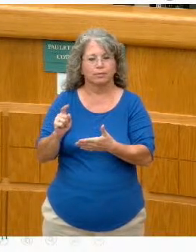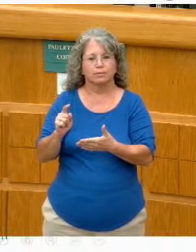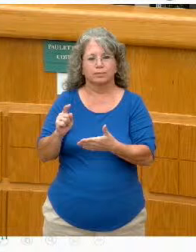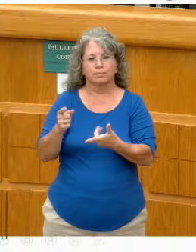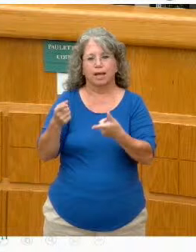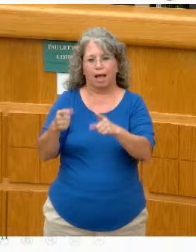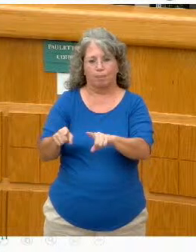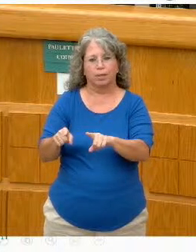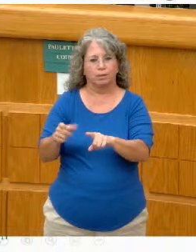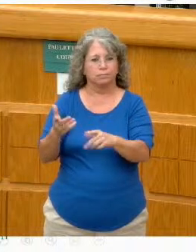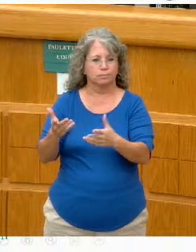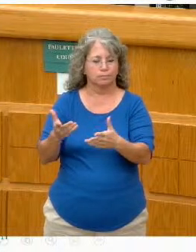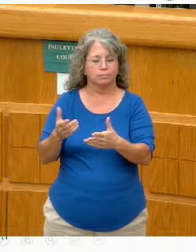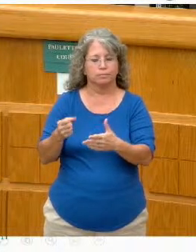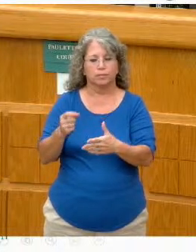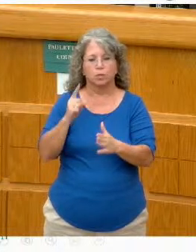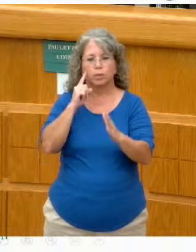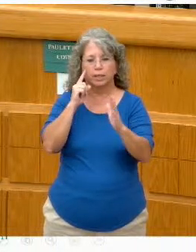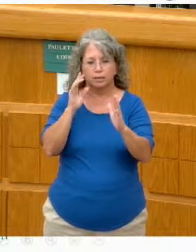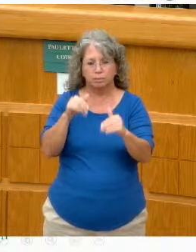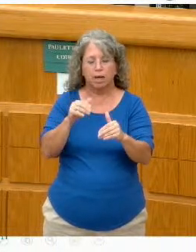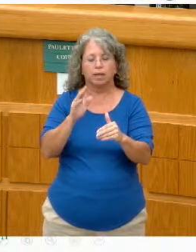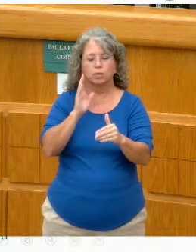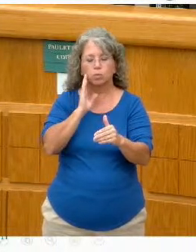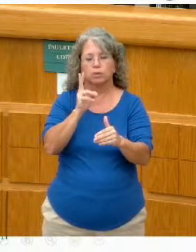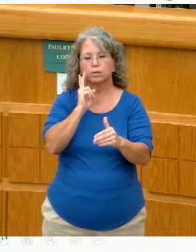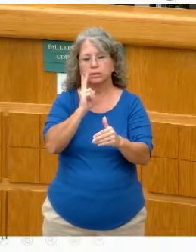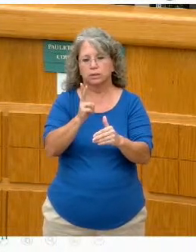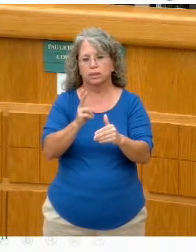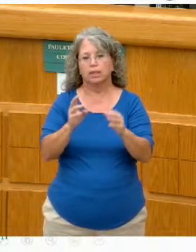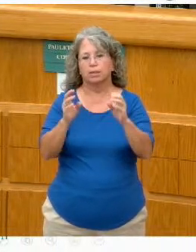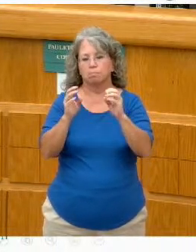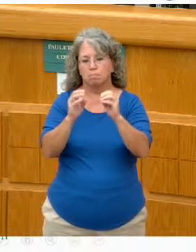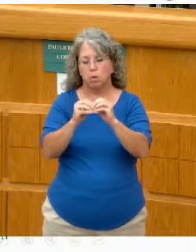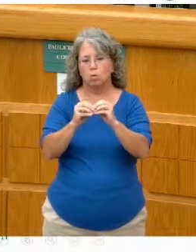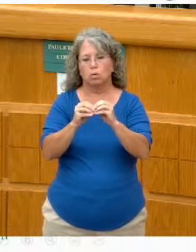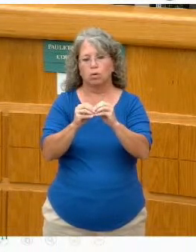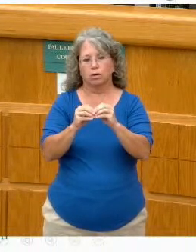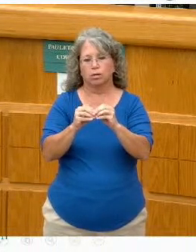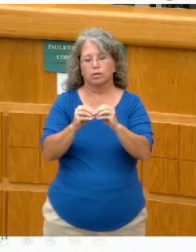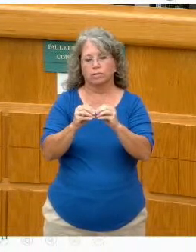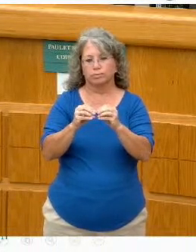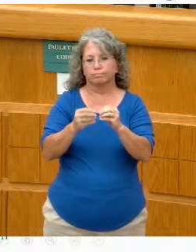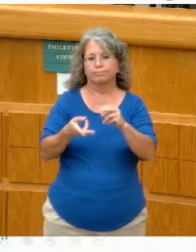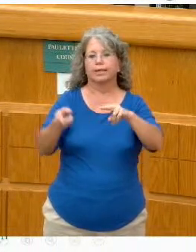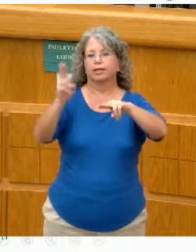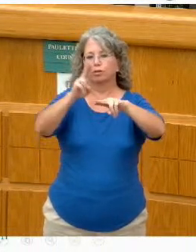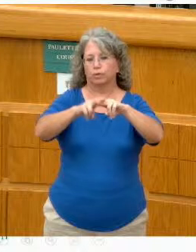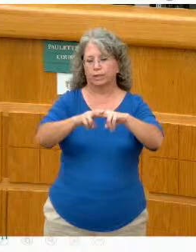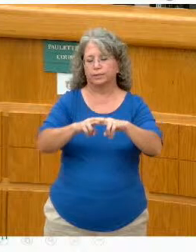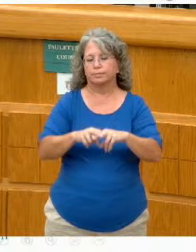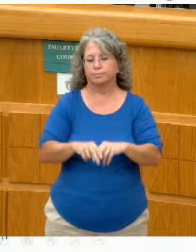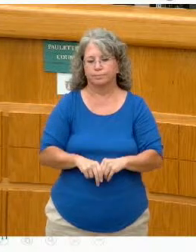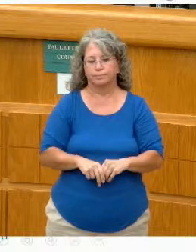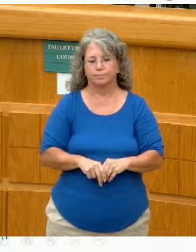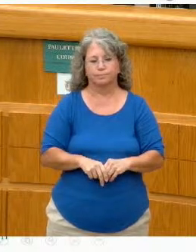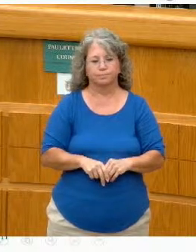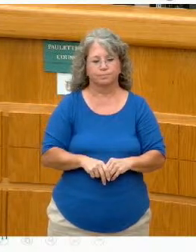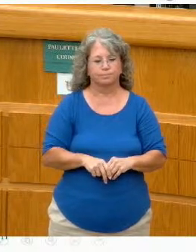vehicle access. So we expect this will continue to increase through time in the future. And then